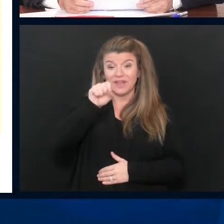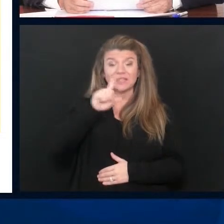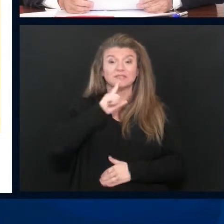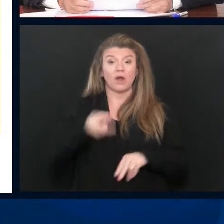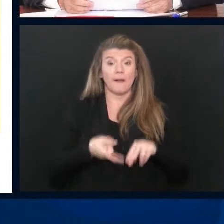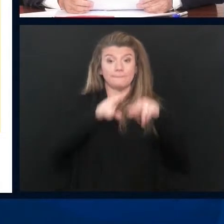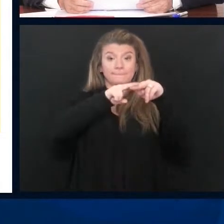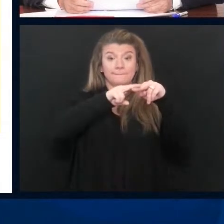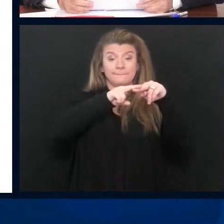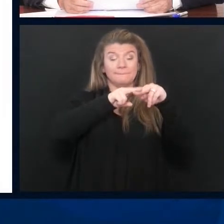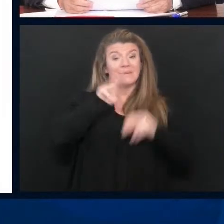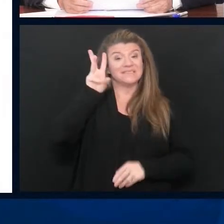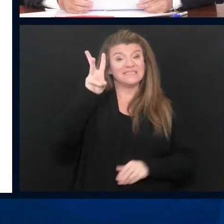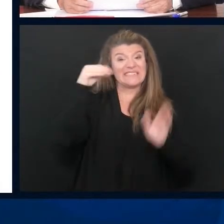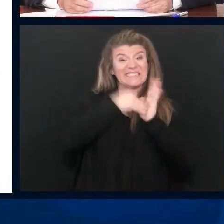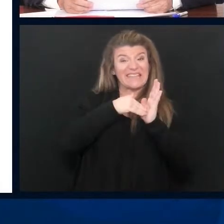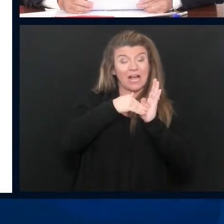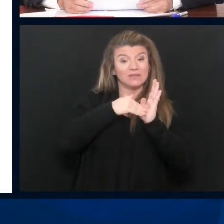up,